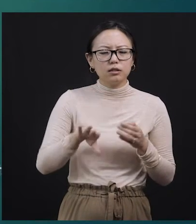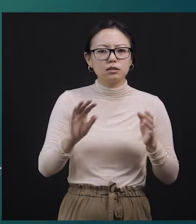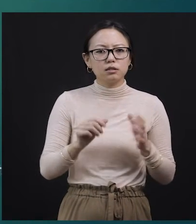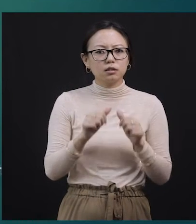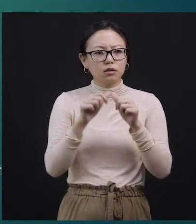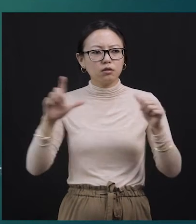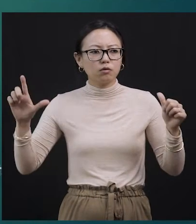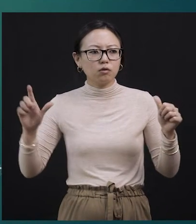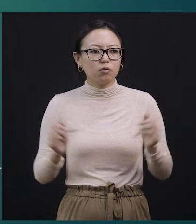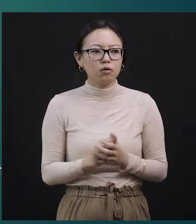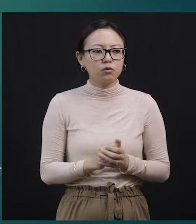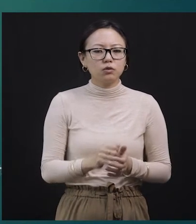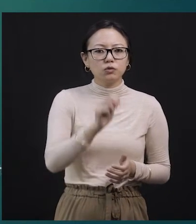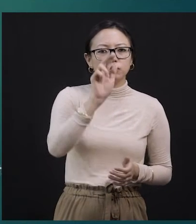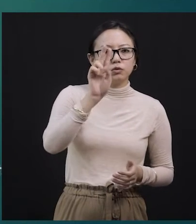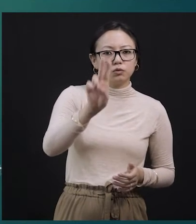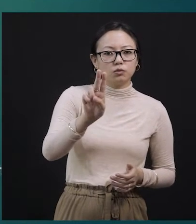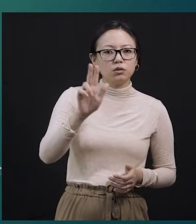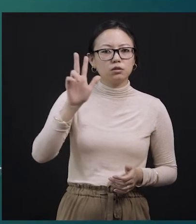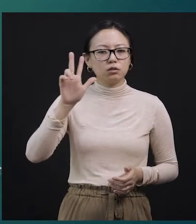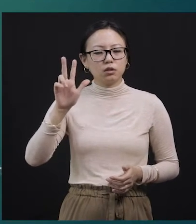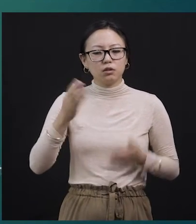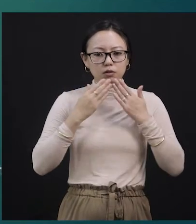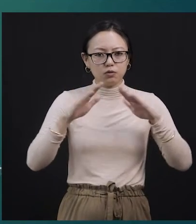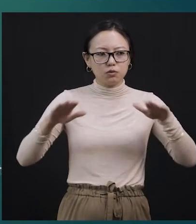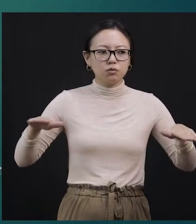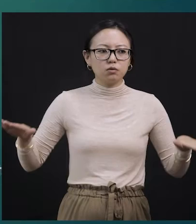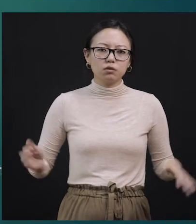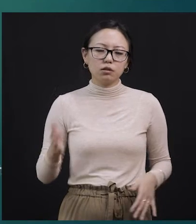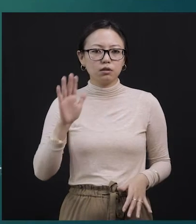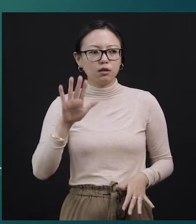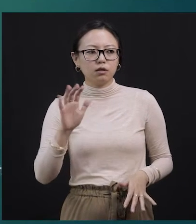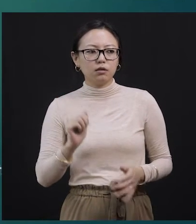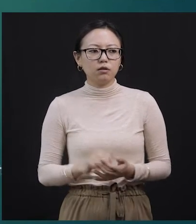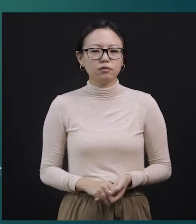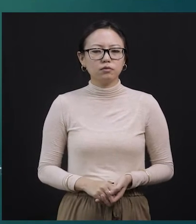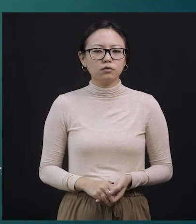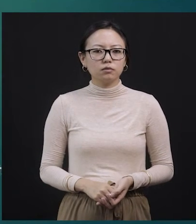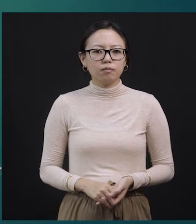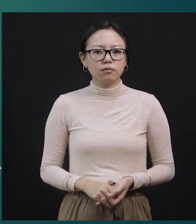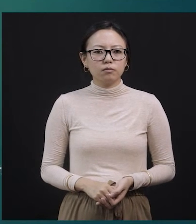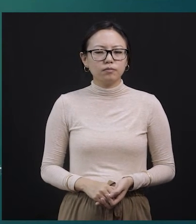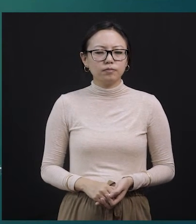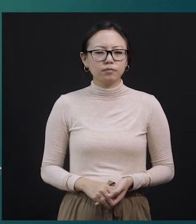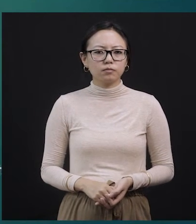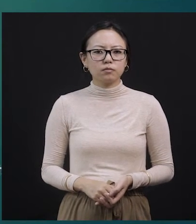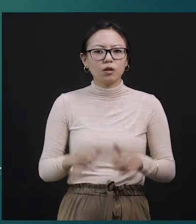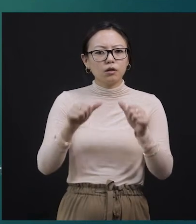present in the class. There were 28 students present in the class, and Abu brought how many sweets? He